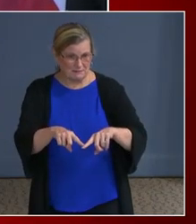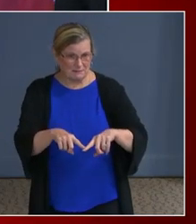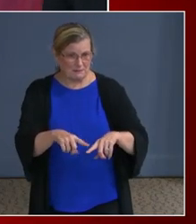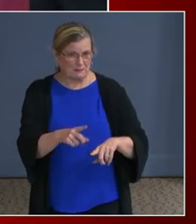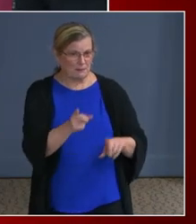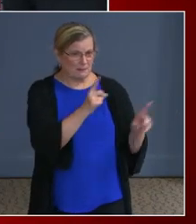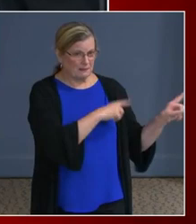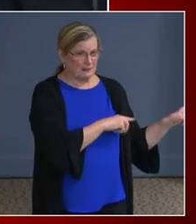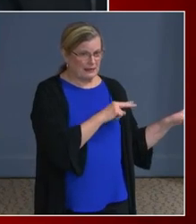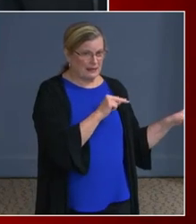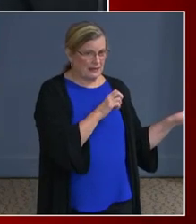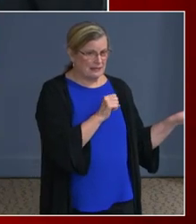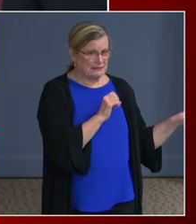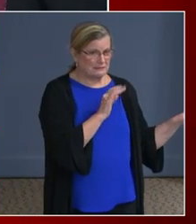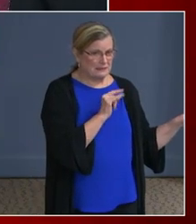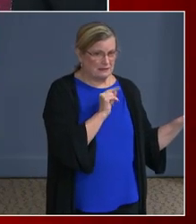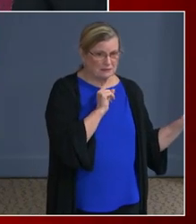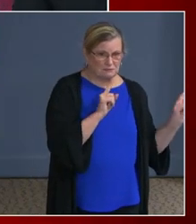suit, Sam,